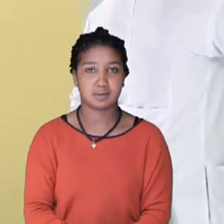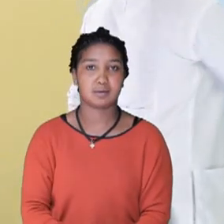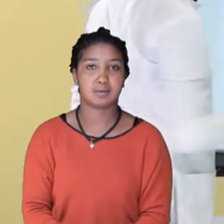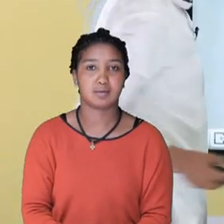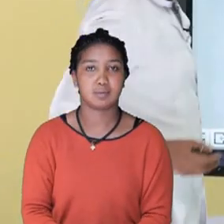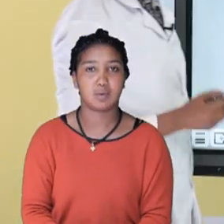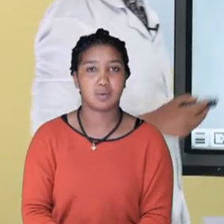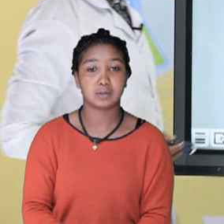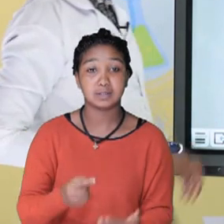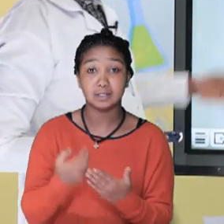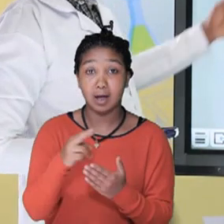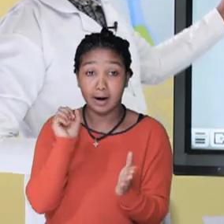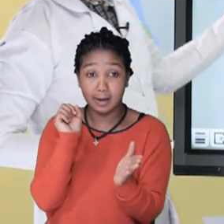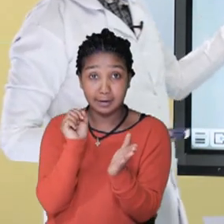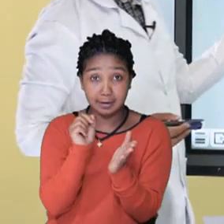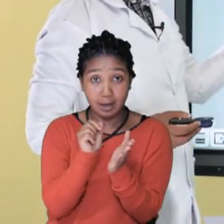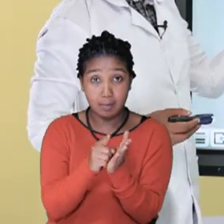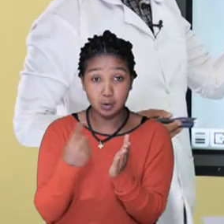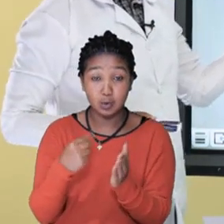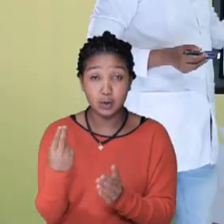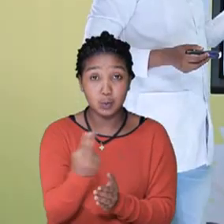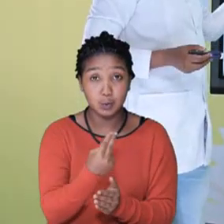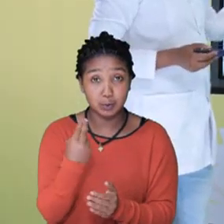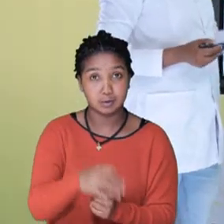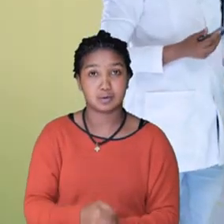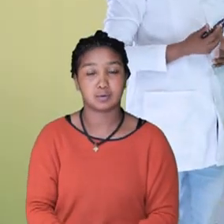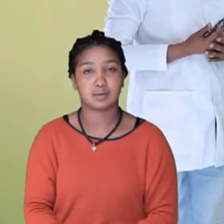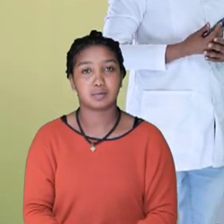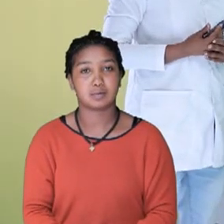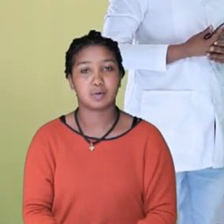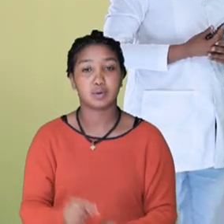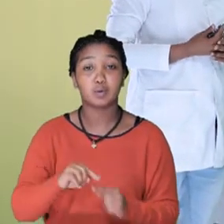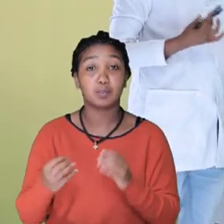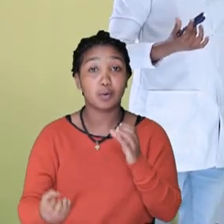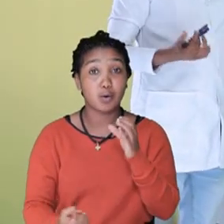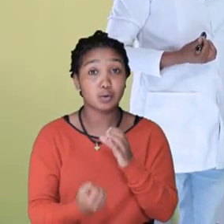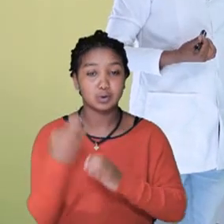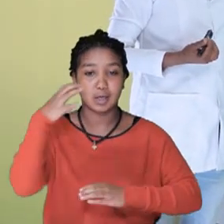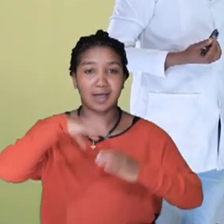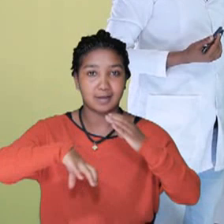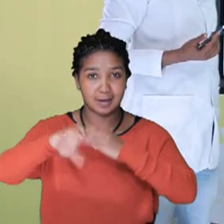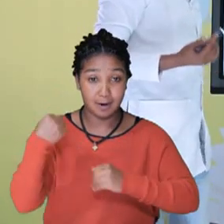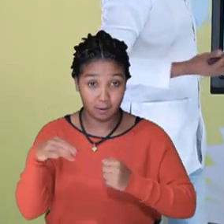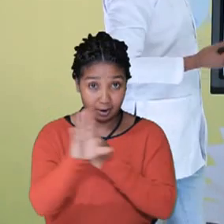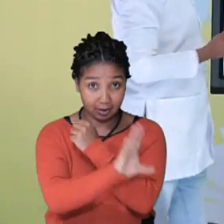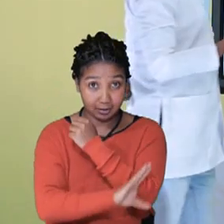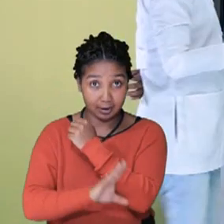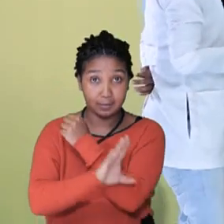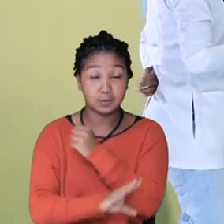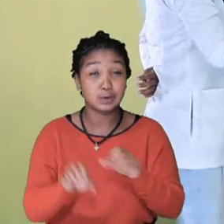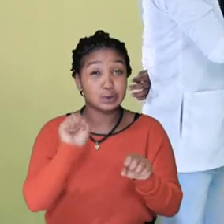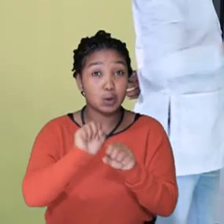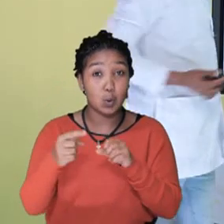These are examples we use to produce heat in our country. So we